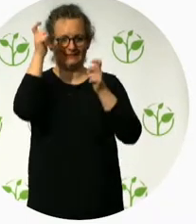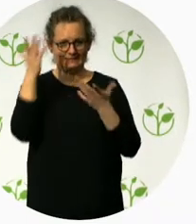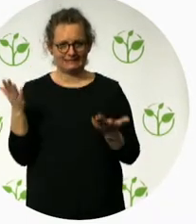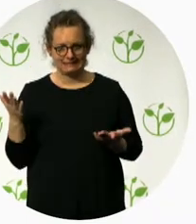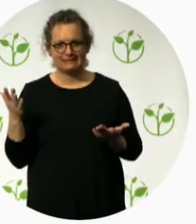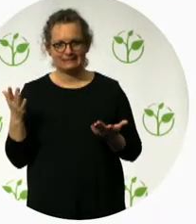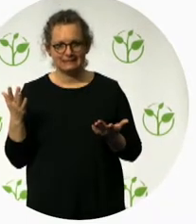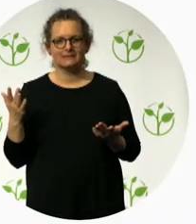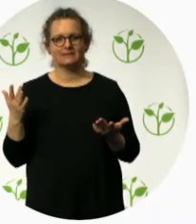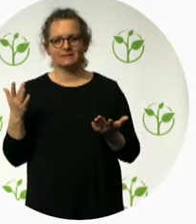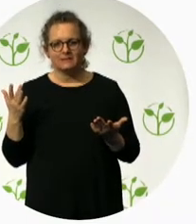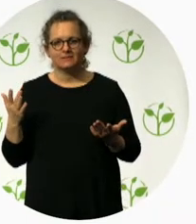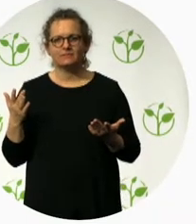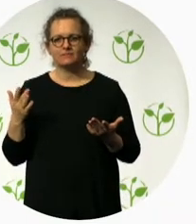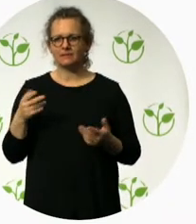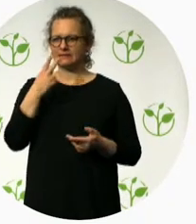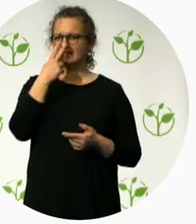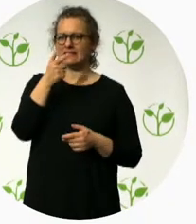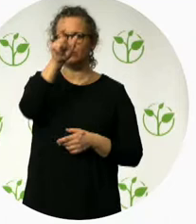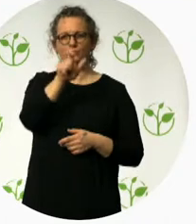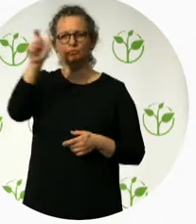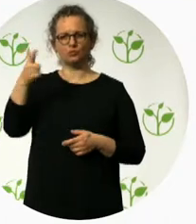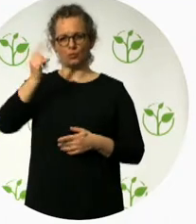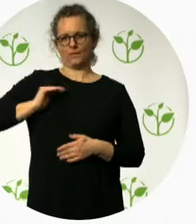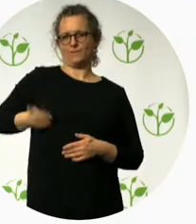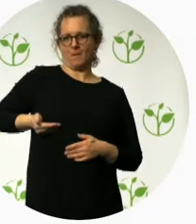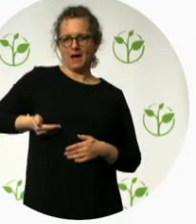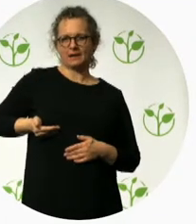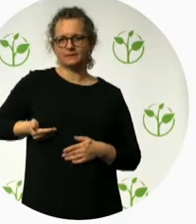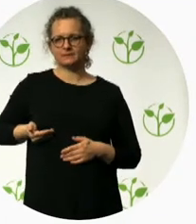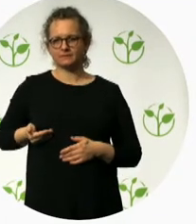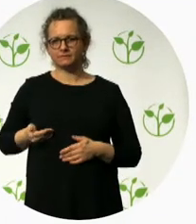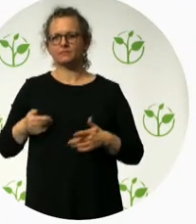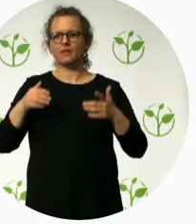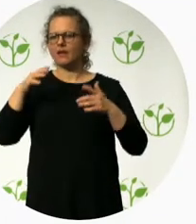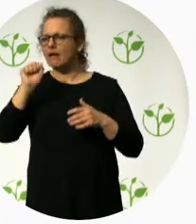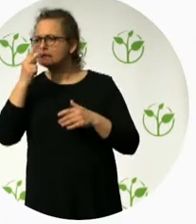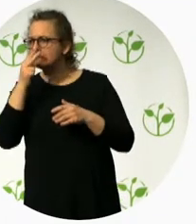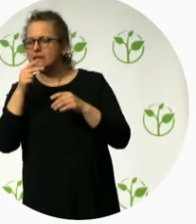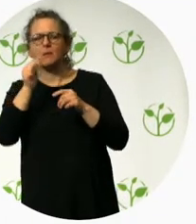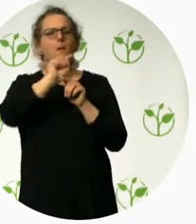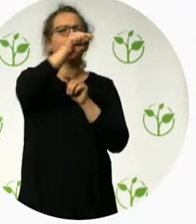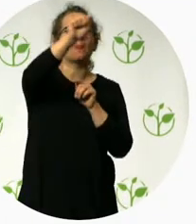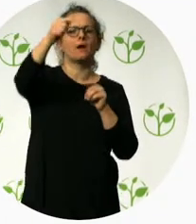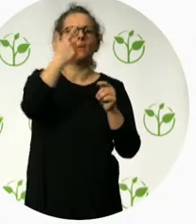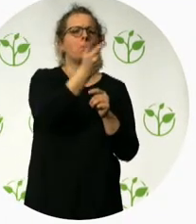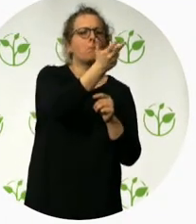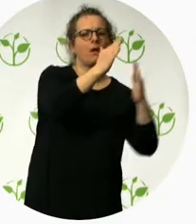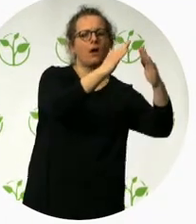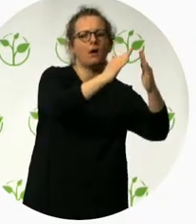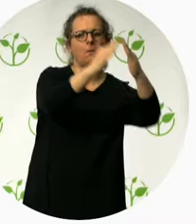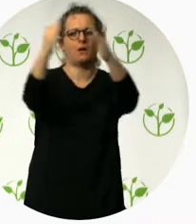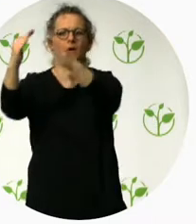where the two ladies are walking are a few houses, and this is the only access for anyone to get into